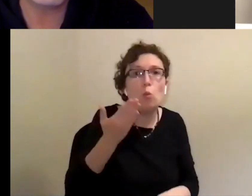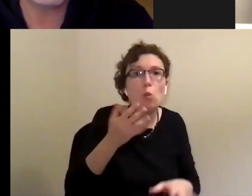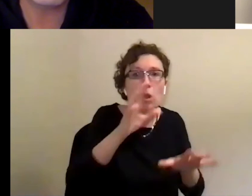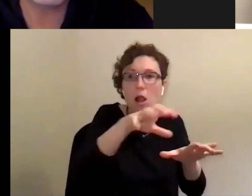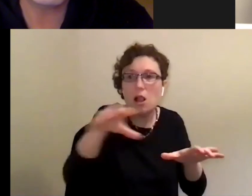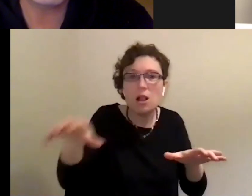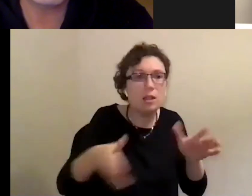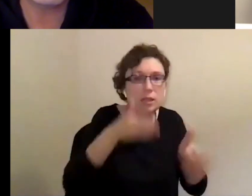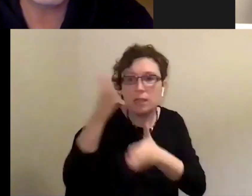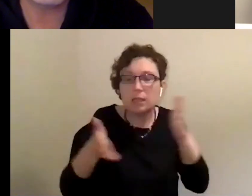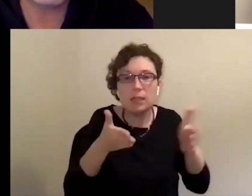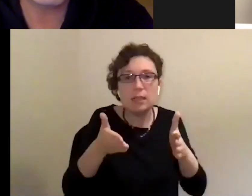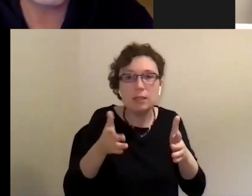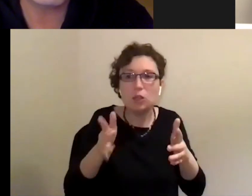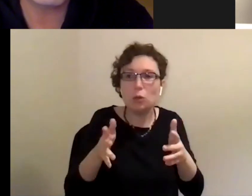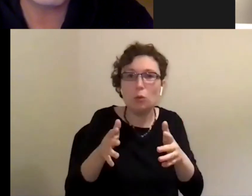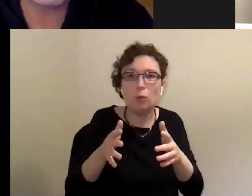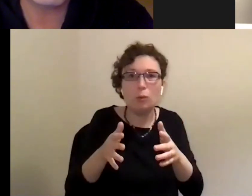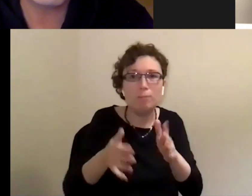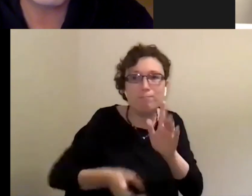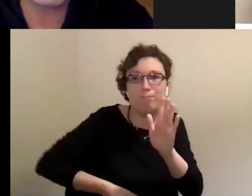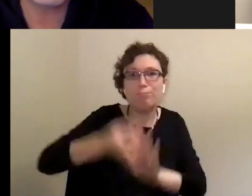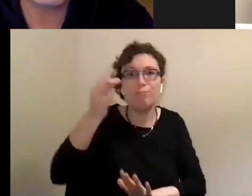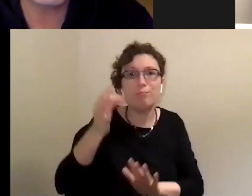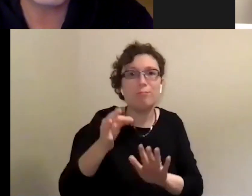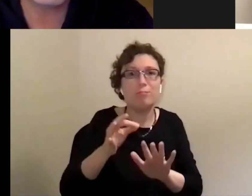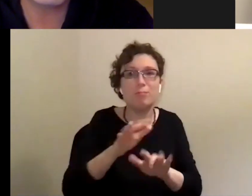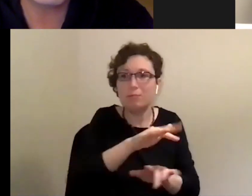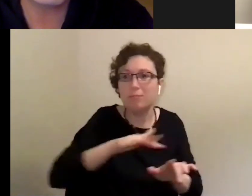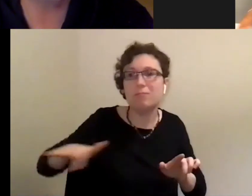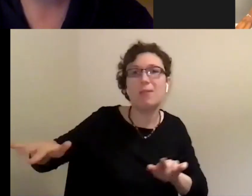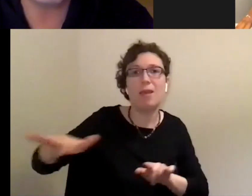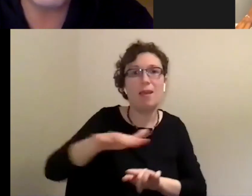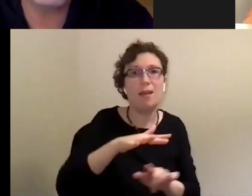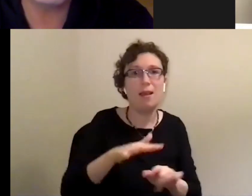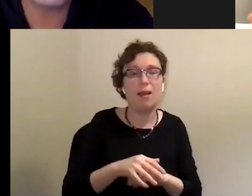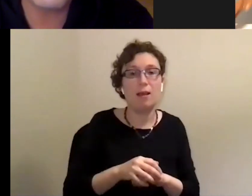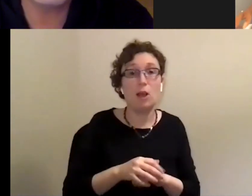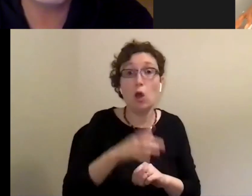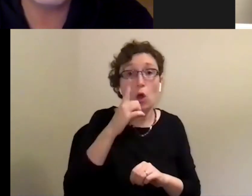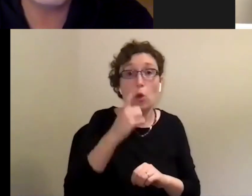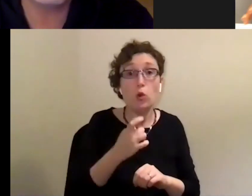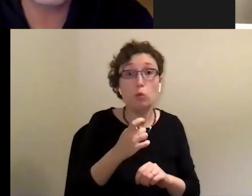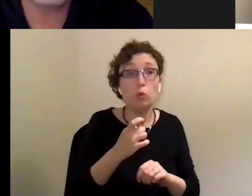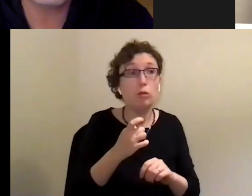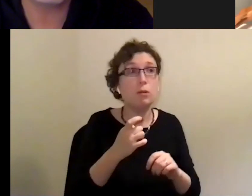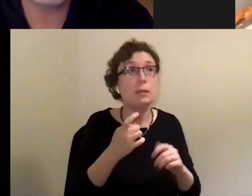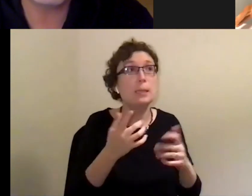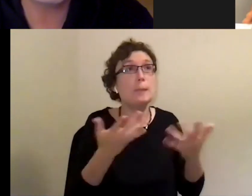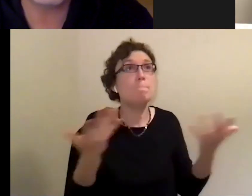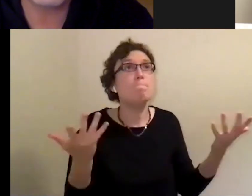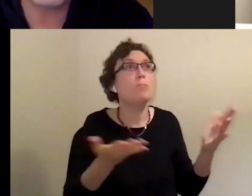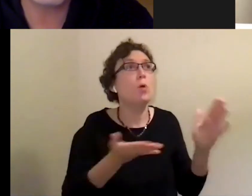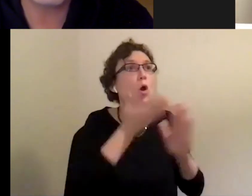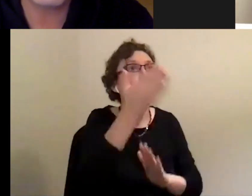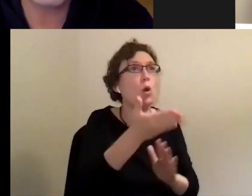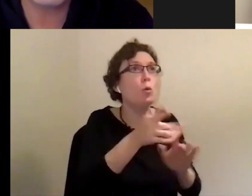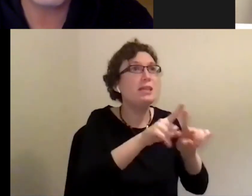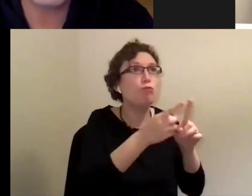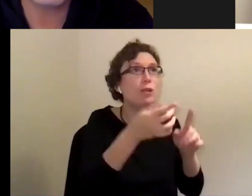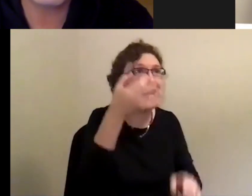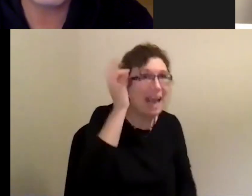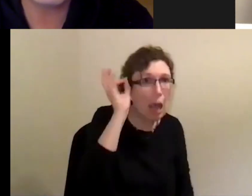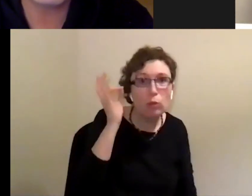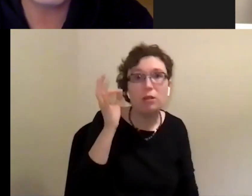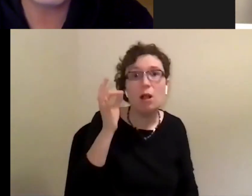You could be sending emails out to your local council, to different businesses, challenging them, calling out your own business.